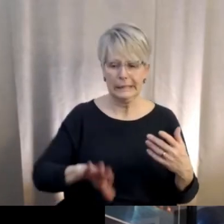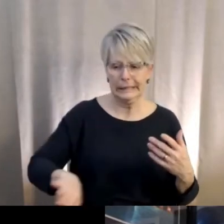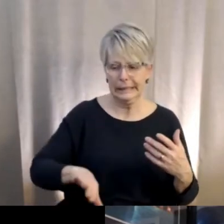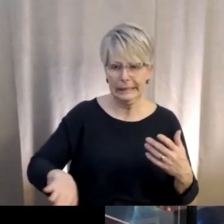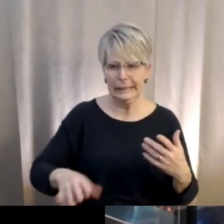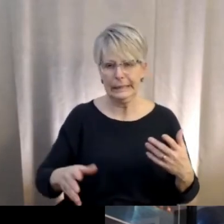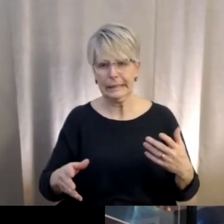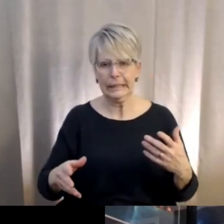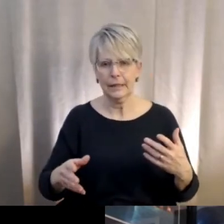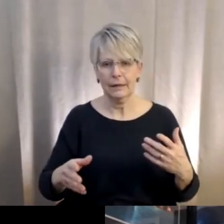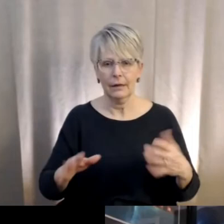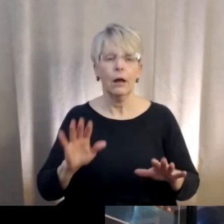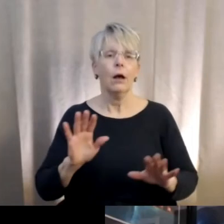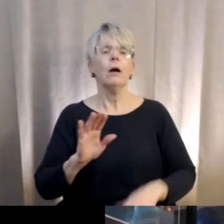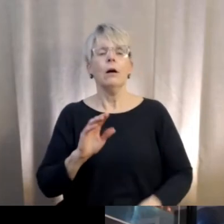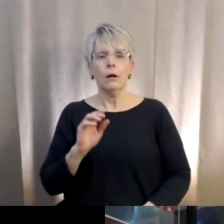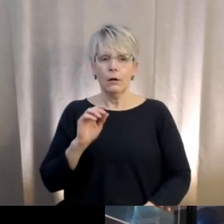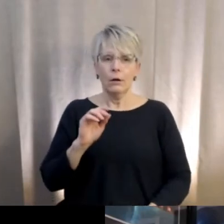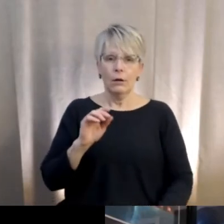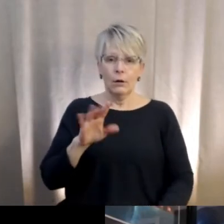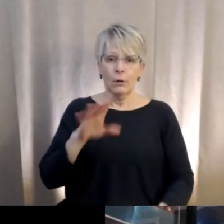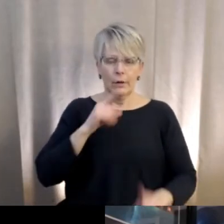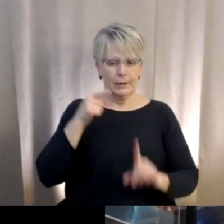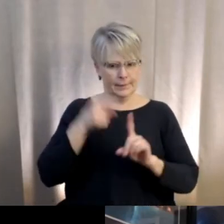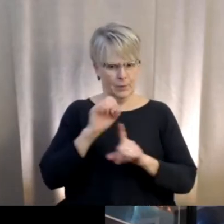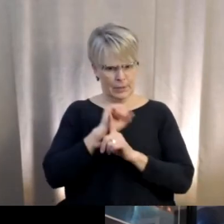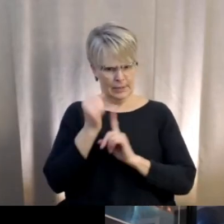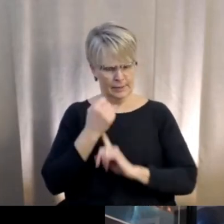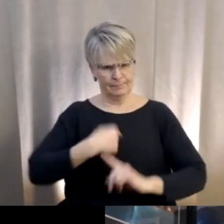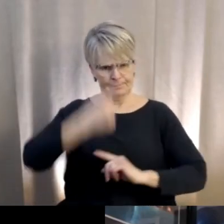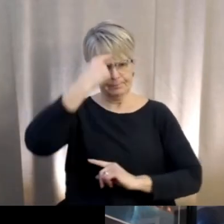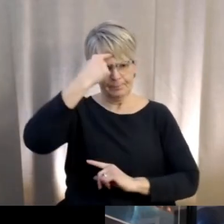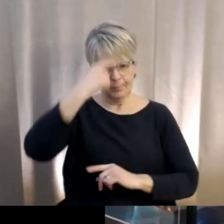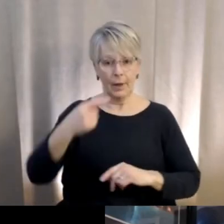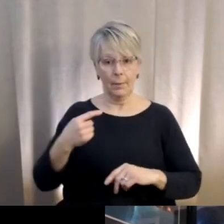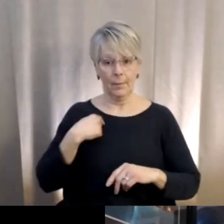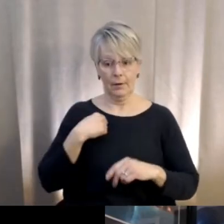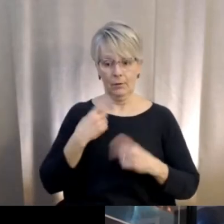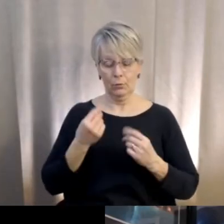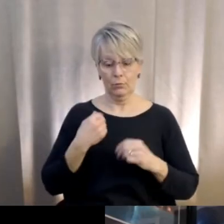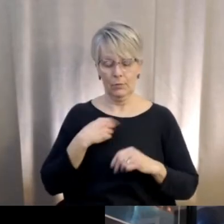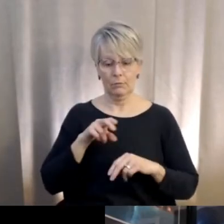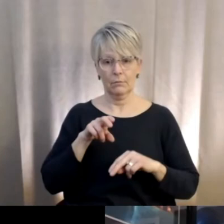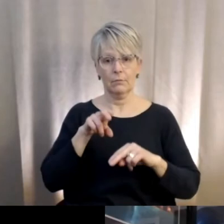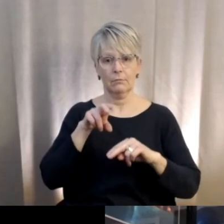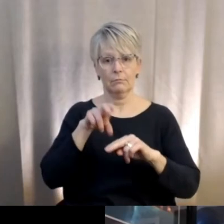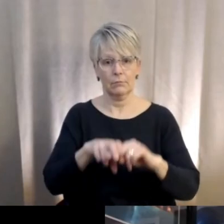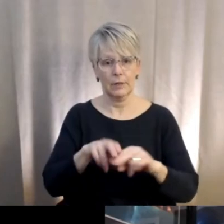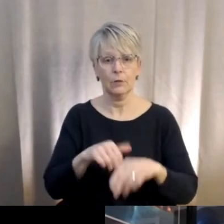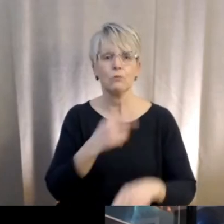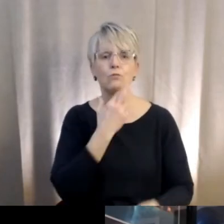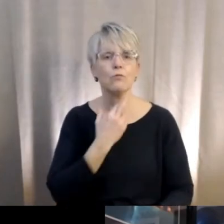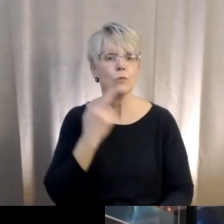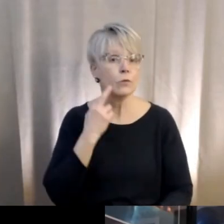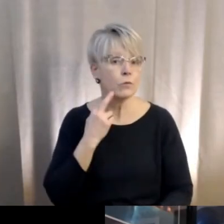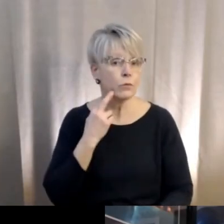you know, no, I get where you're coming from. Actually, a specific circumstance comes to mind where I was sitting at a restaurant with a client